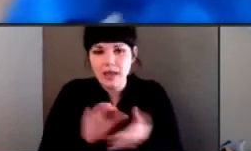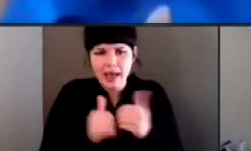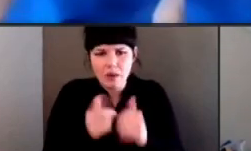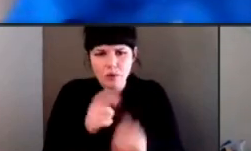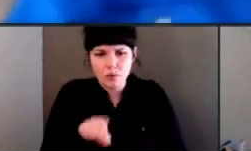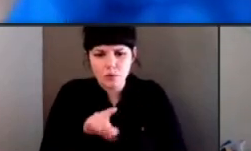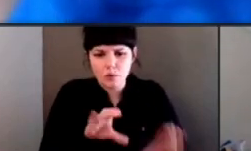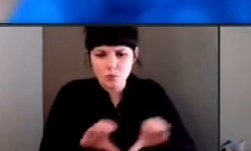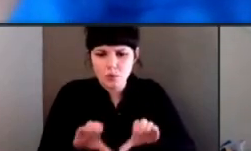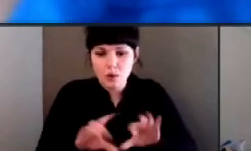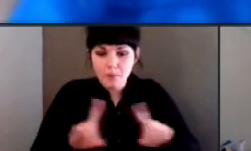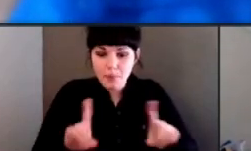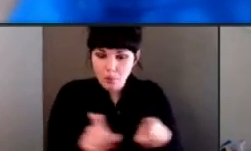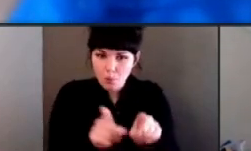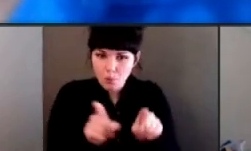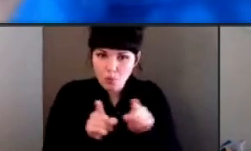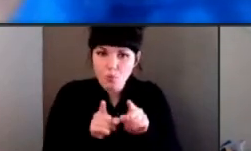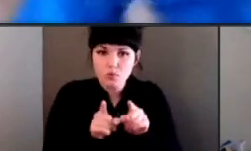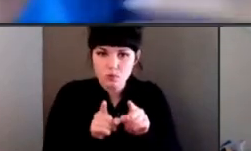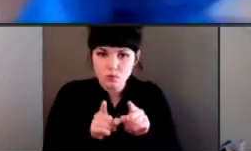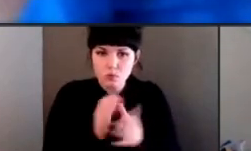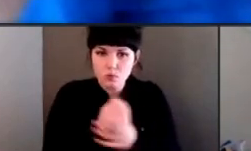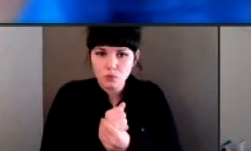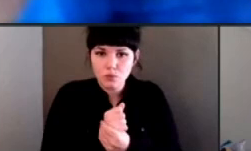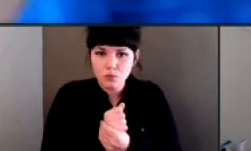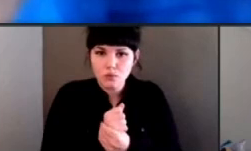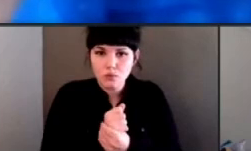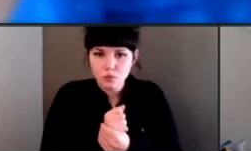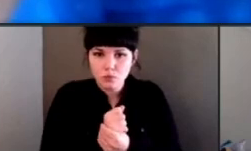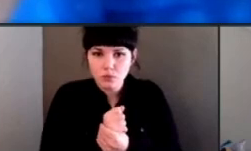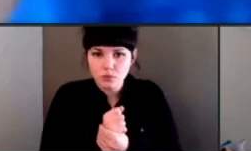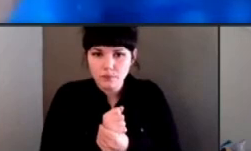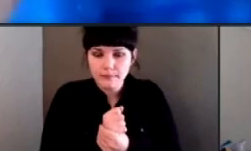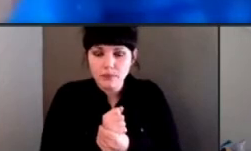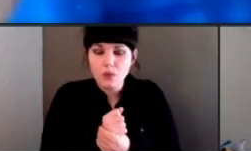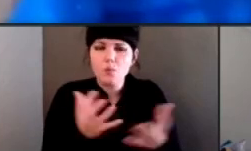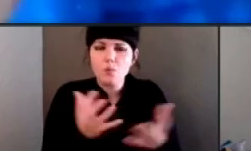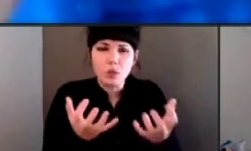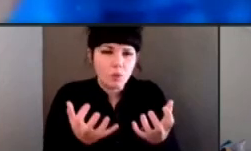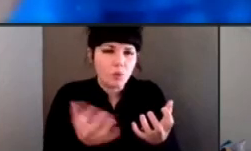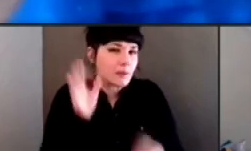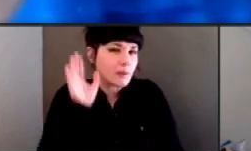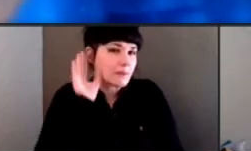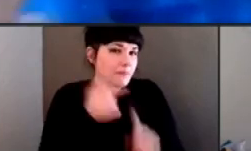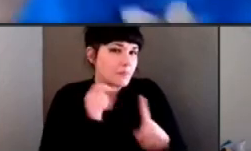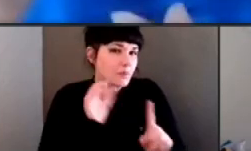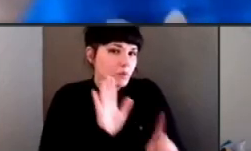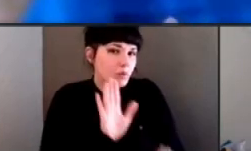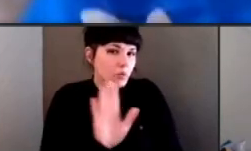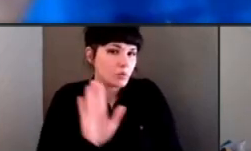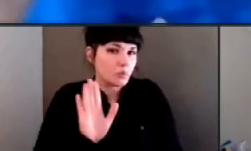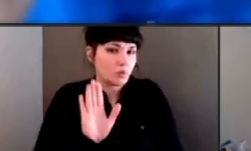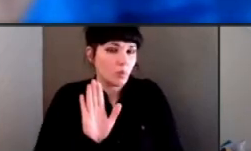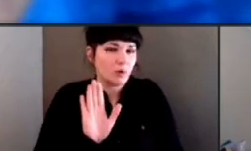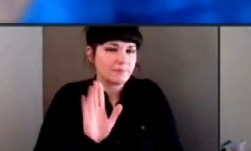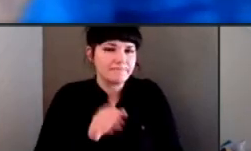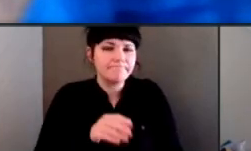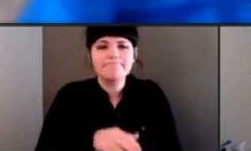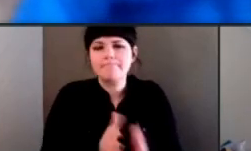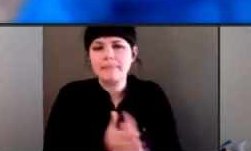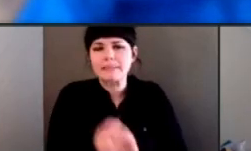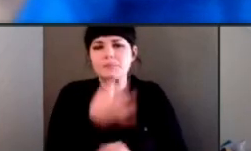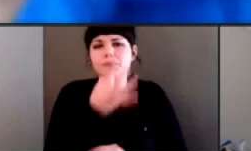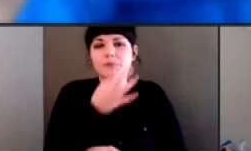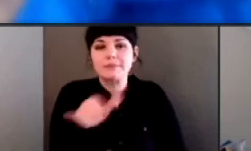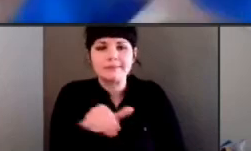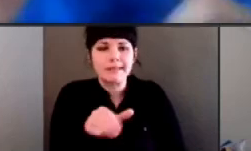some of the expertise that we know either your social workers or some of your heads of departments can add.